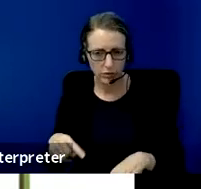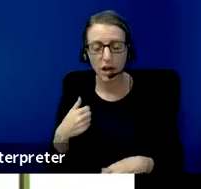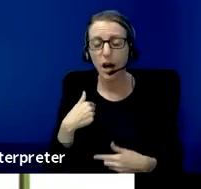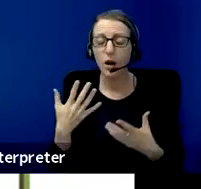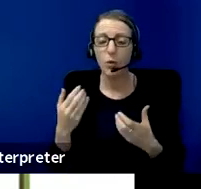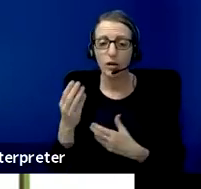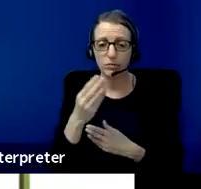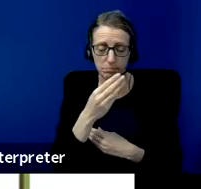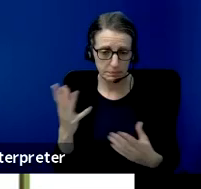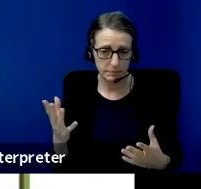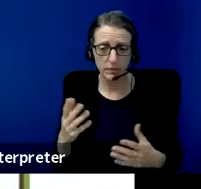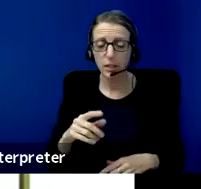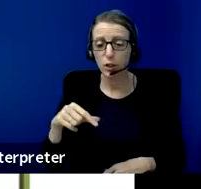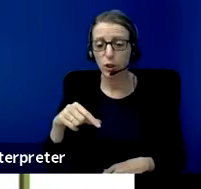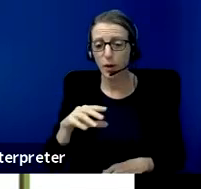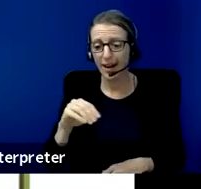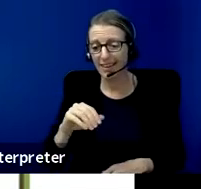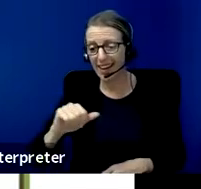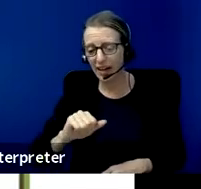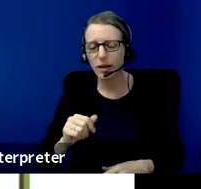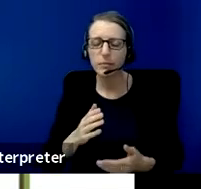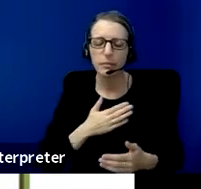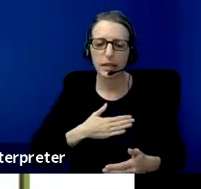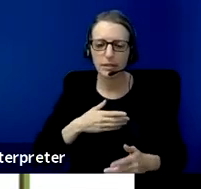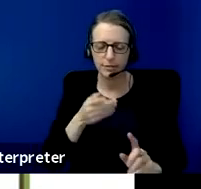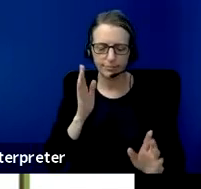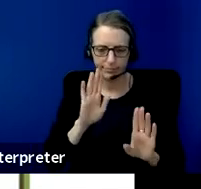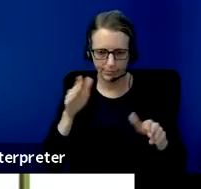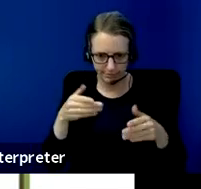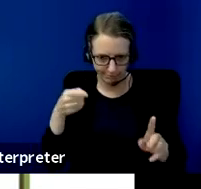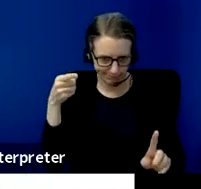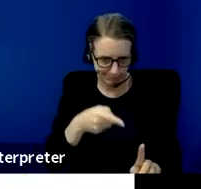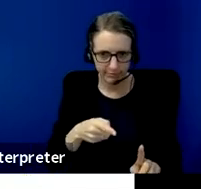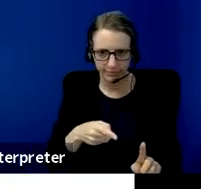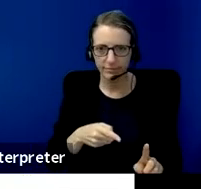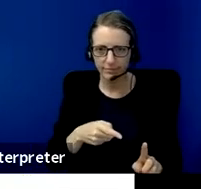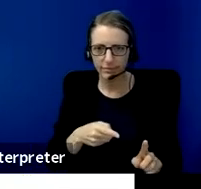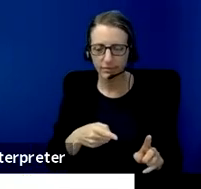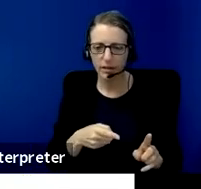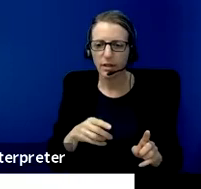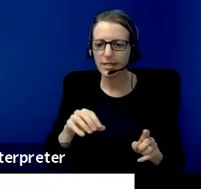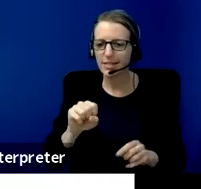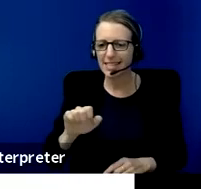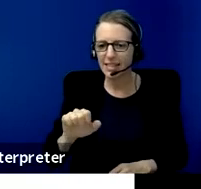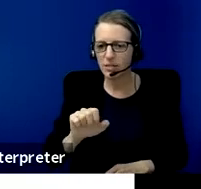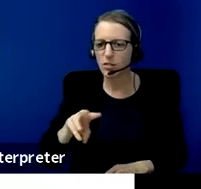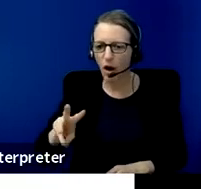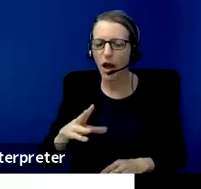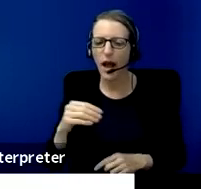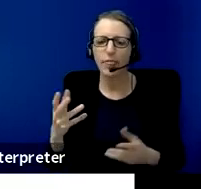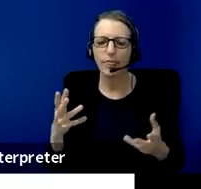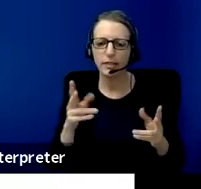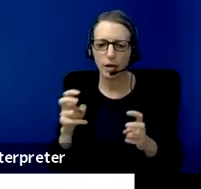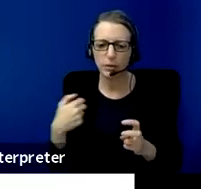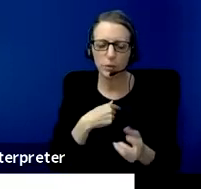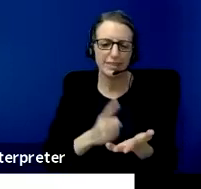and answers, please keep them about Seesaw and the areas that we're going to be trying to cover today. We will try to